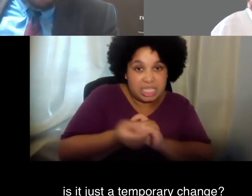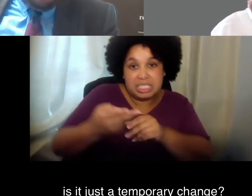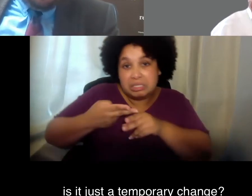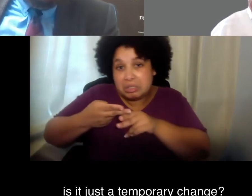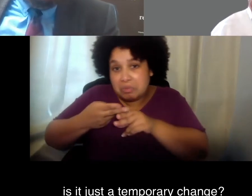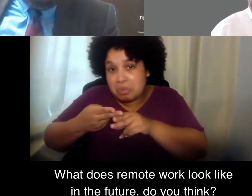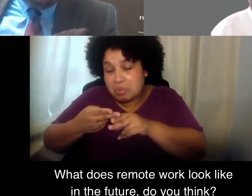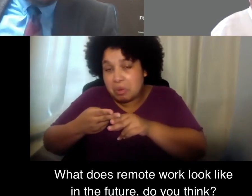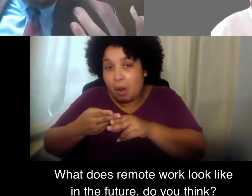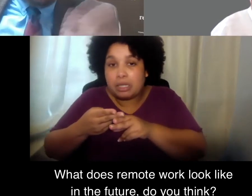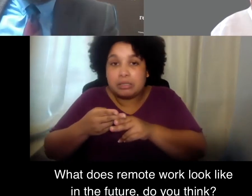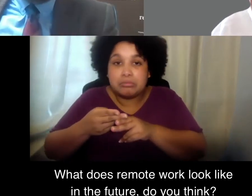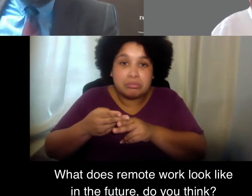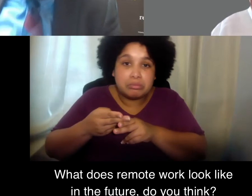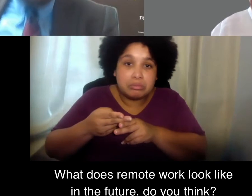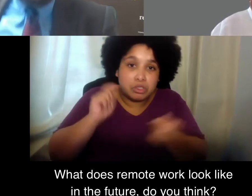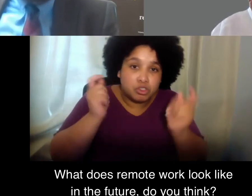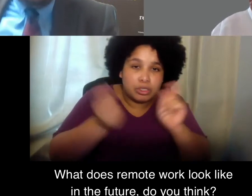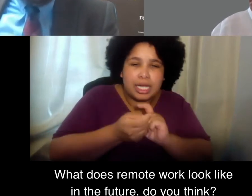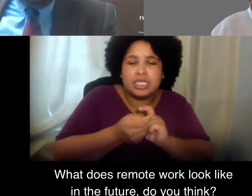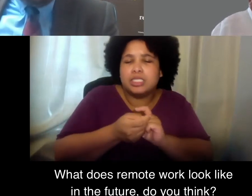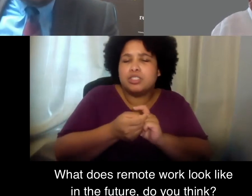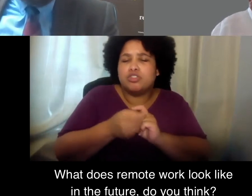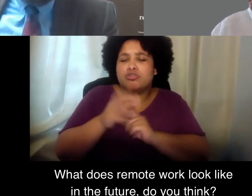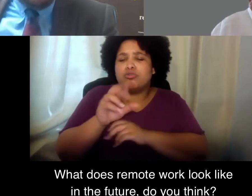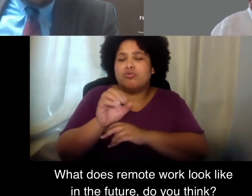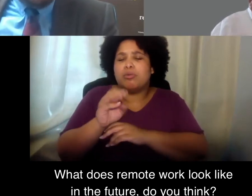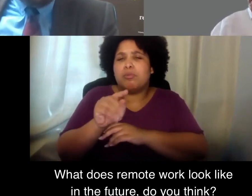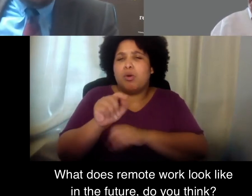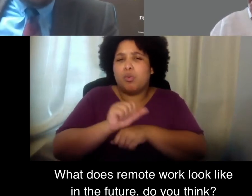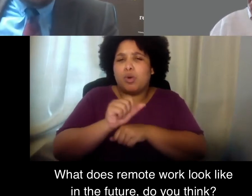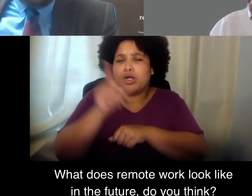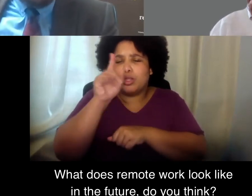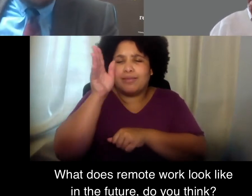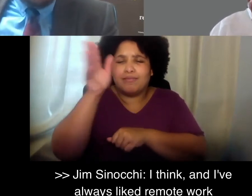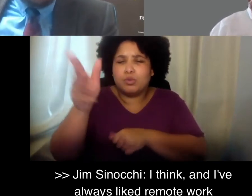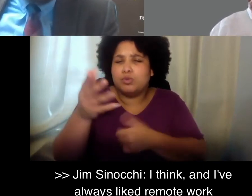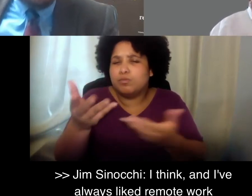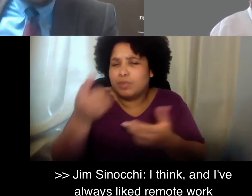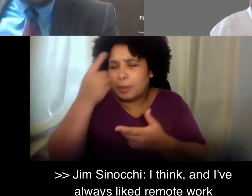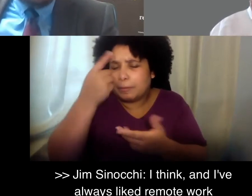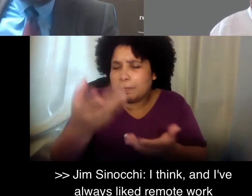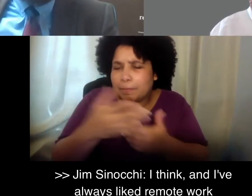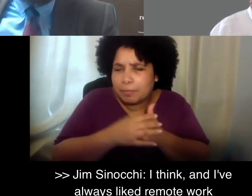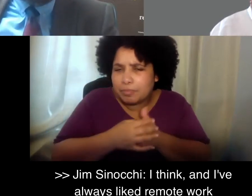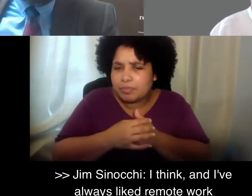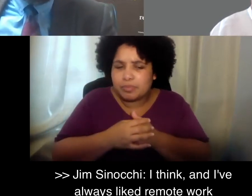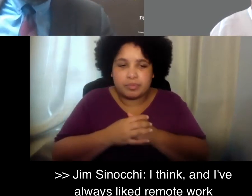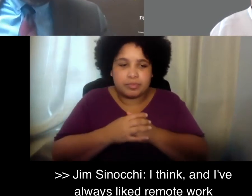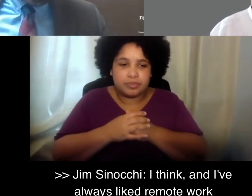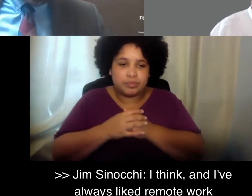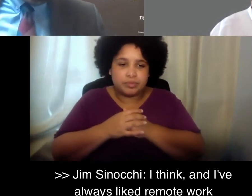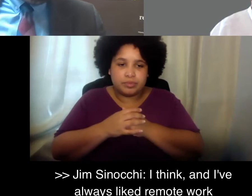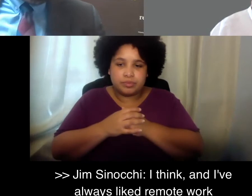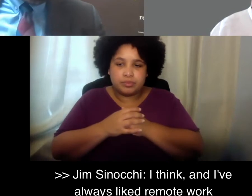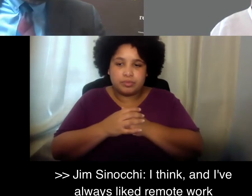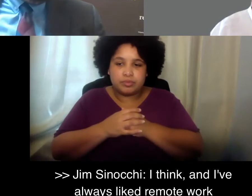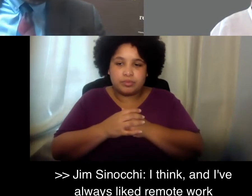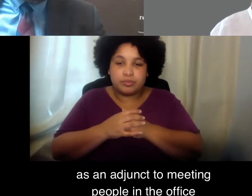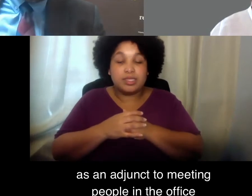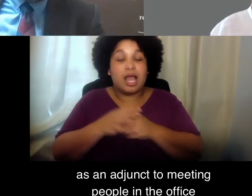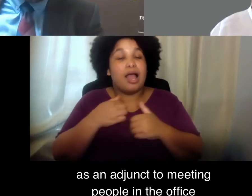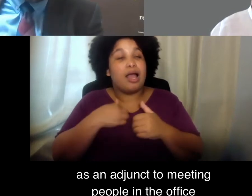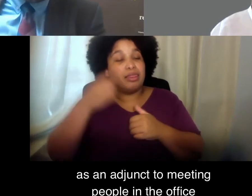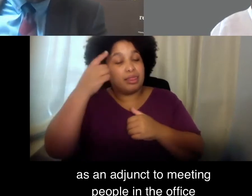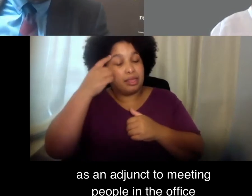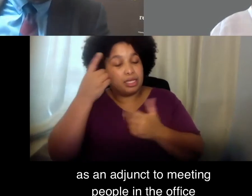change? What does remote work look like in the future, do you think? I think, and I've always liked remote work